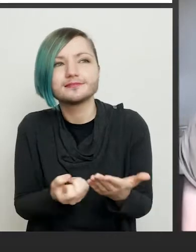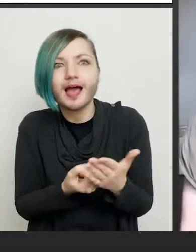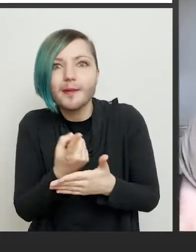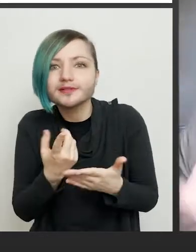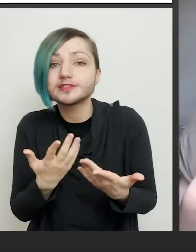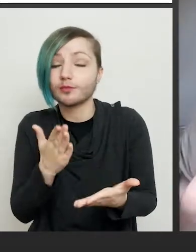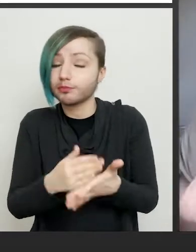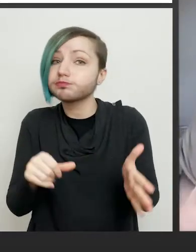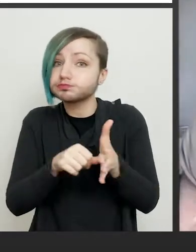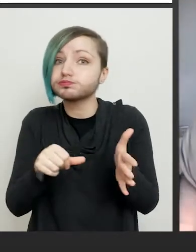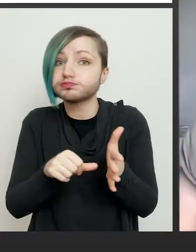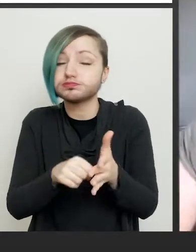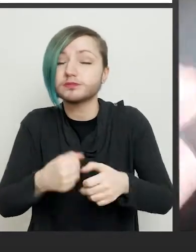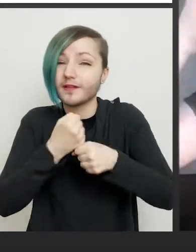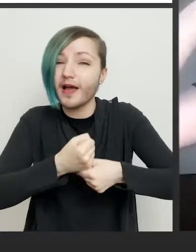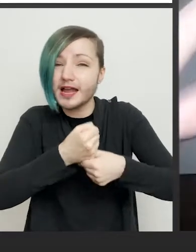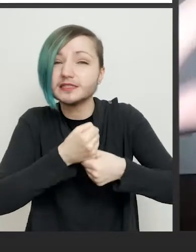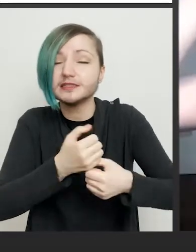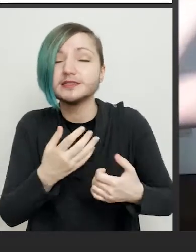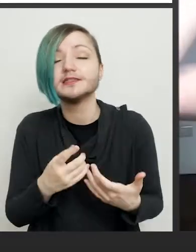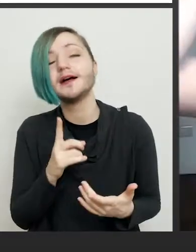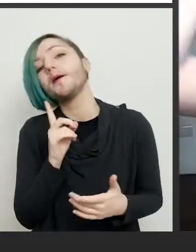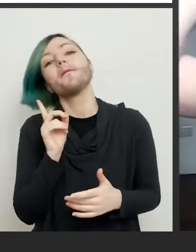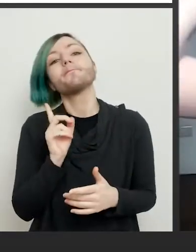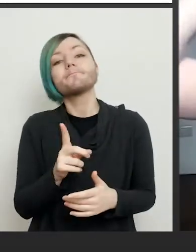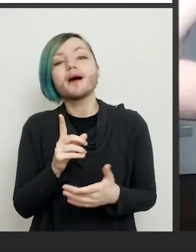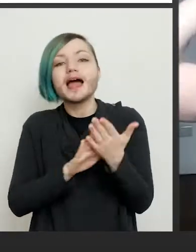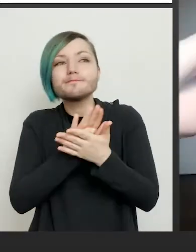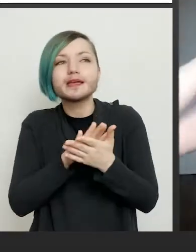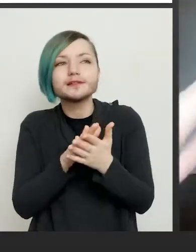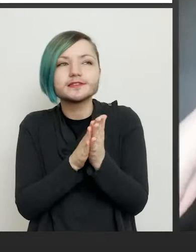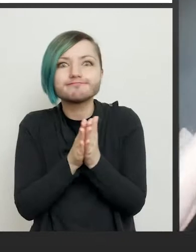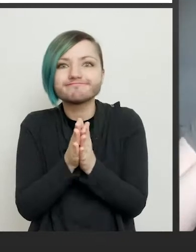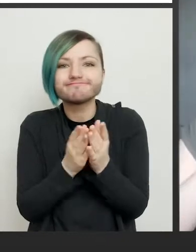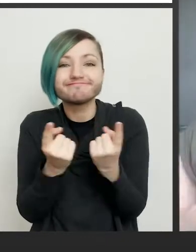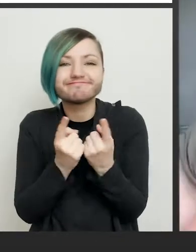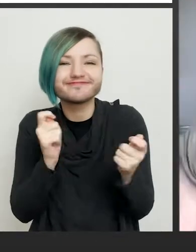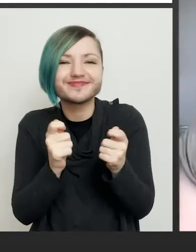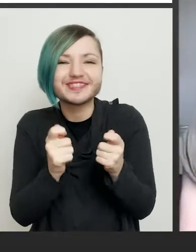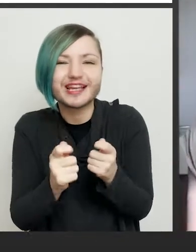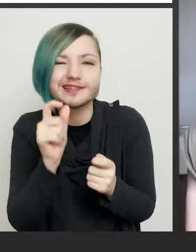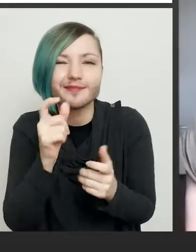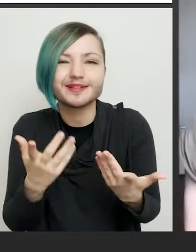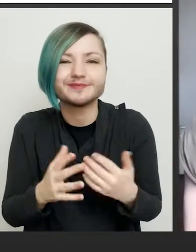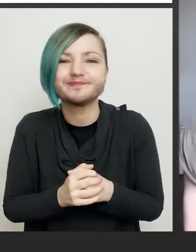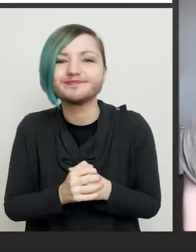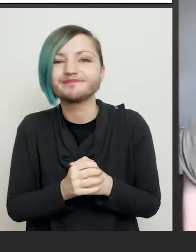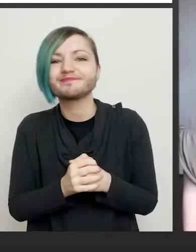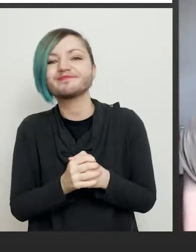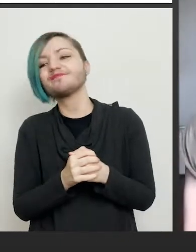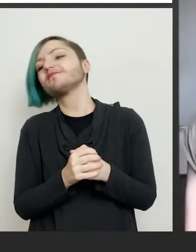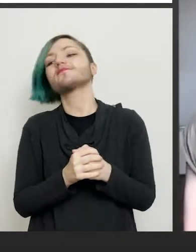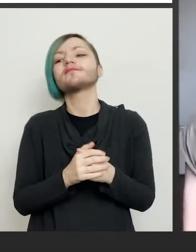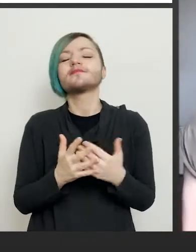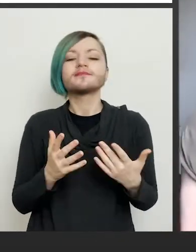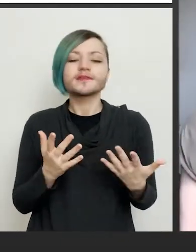it's a tough thing to push through, but it means that things are stirring, I guess. And it's I love